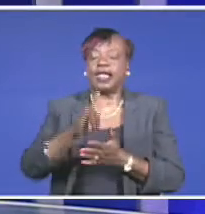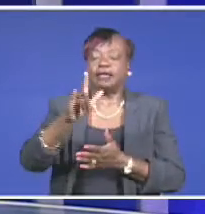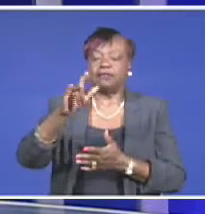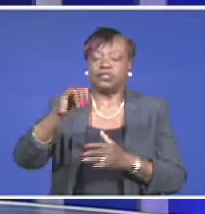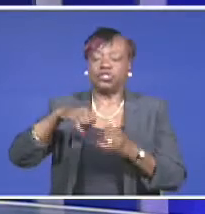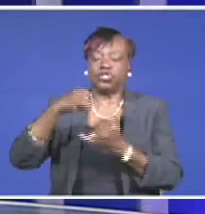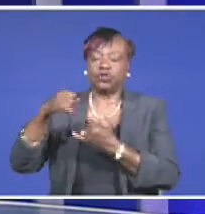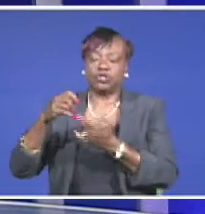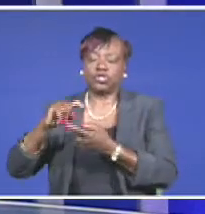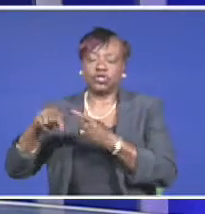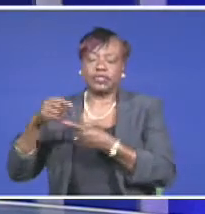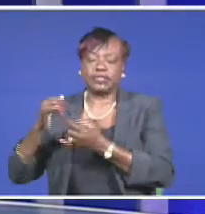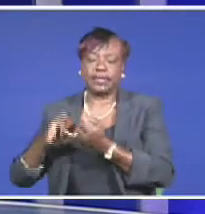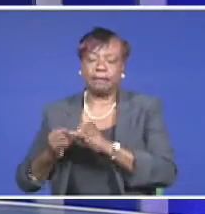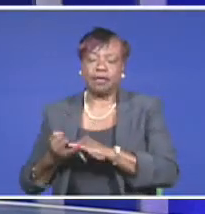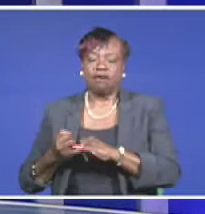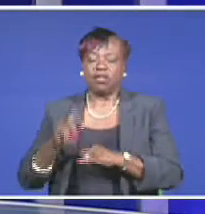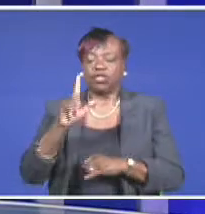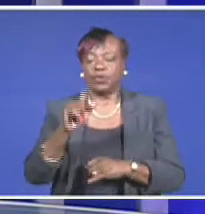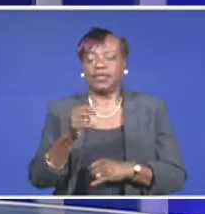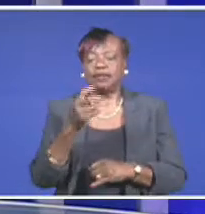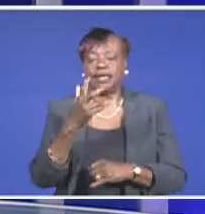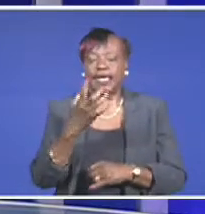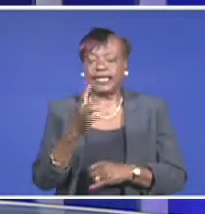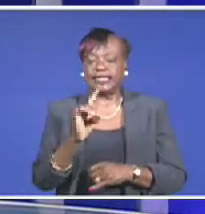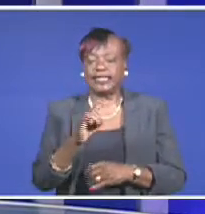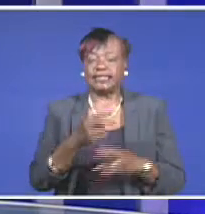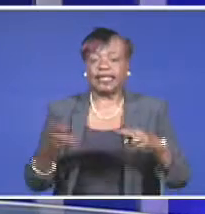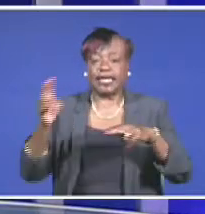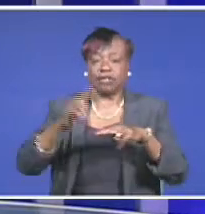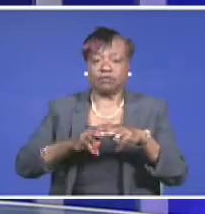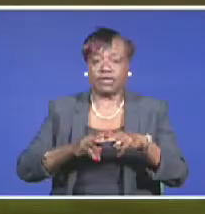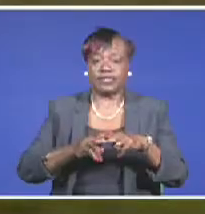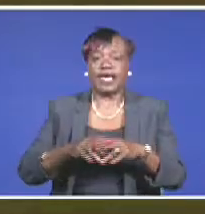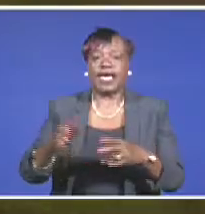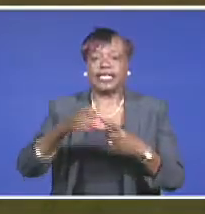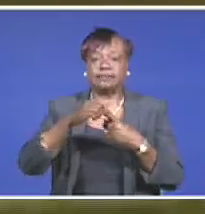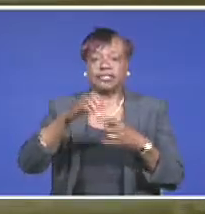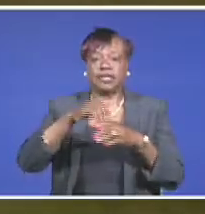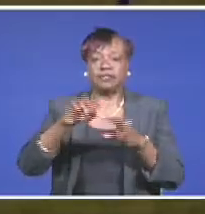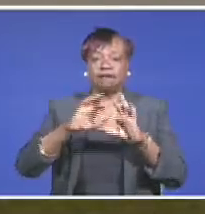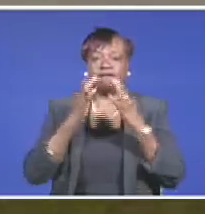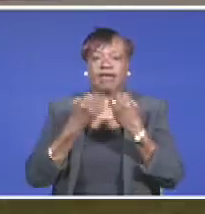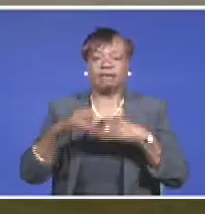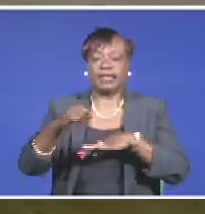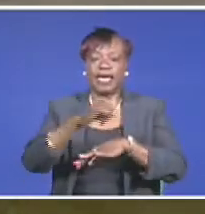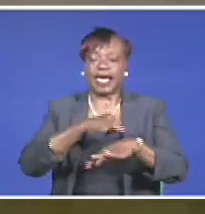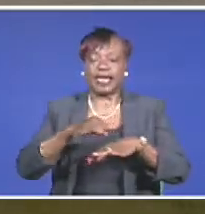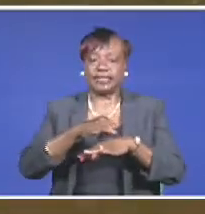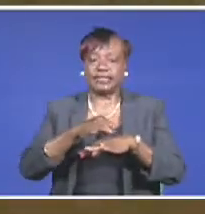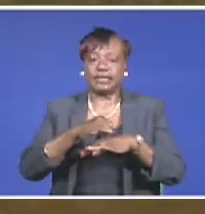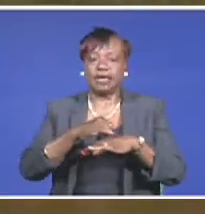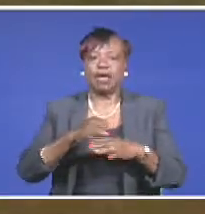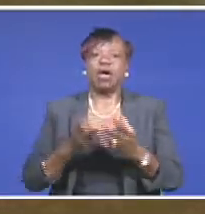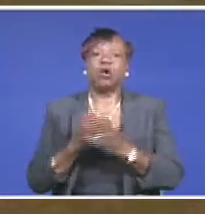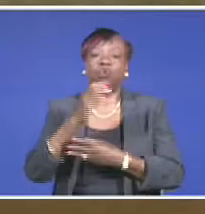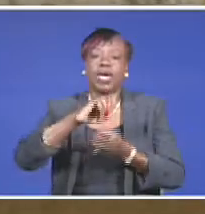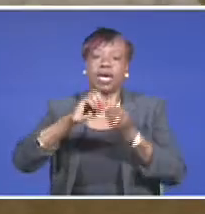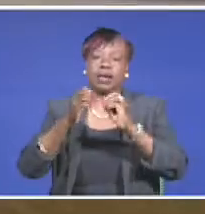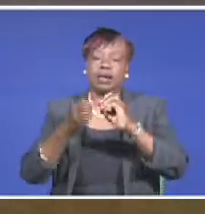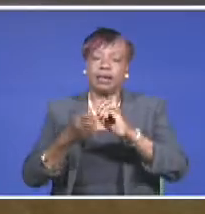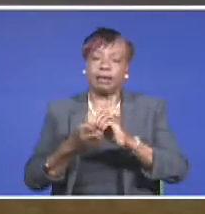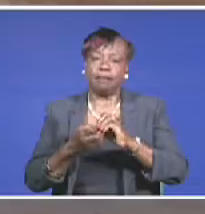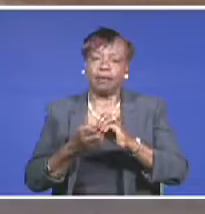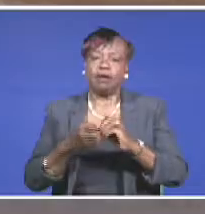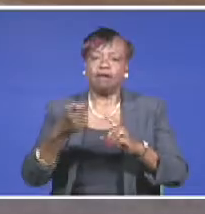for 2018 is expected to increase, especially into the Family Islands. Tourism officials are now seeing a growing number of visitor arrivals from